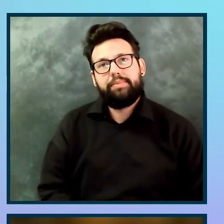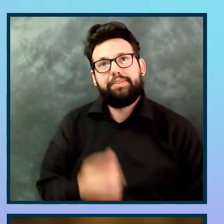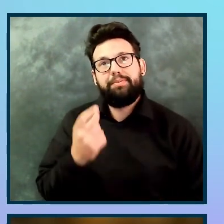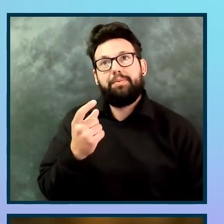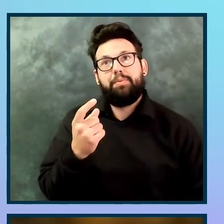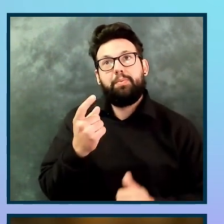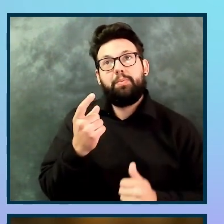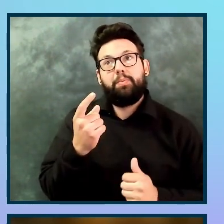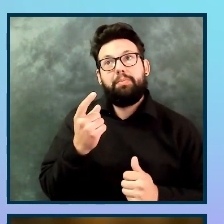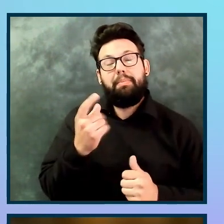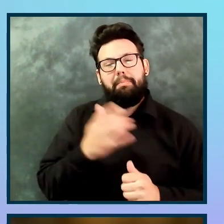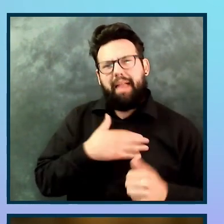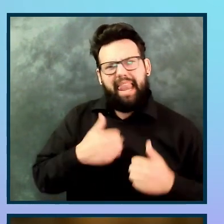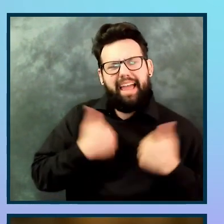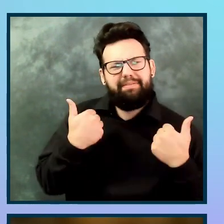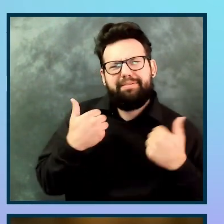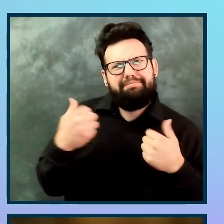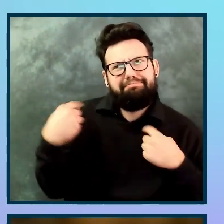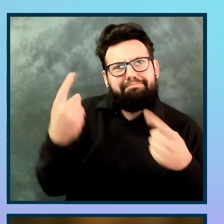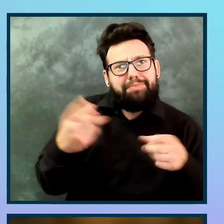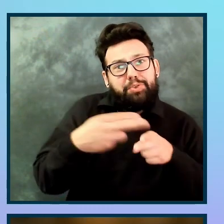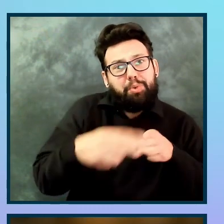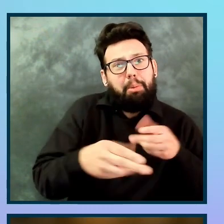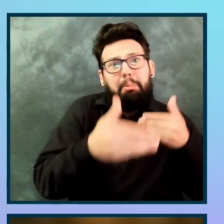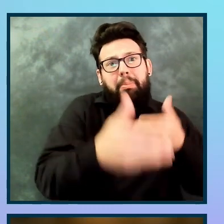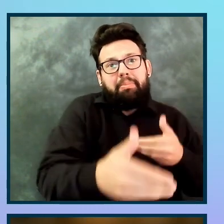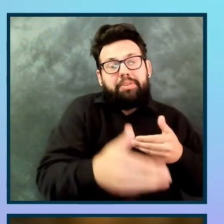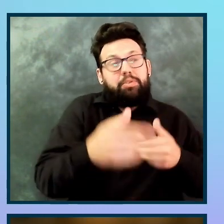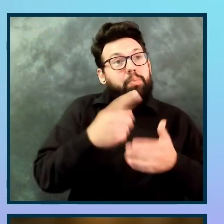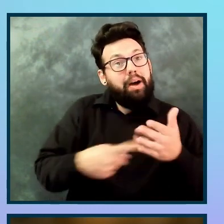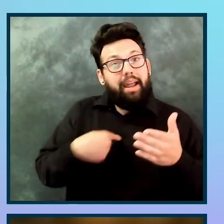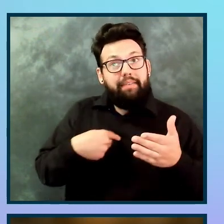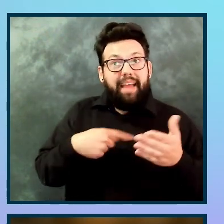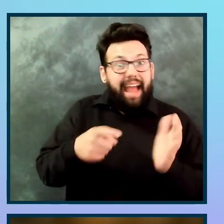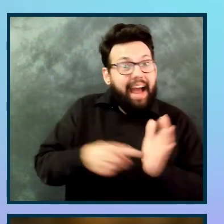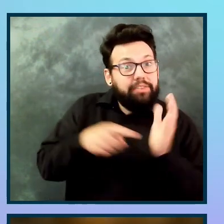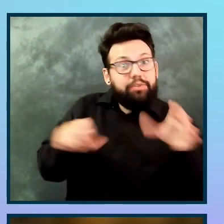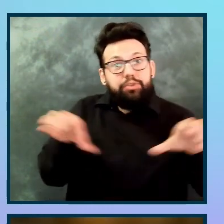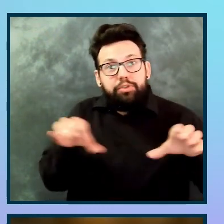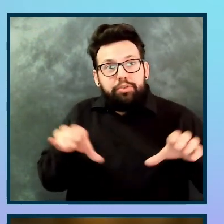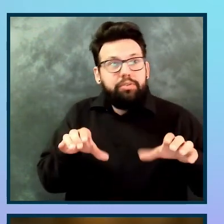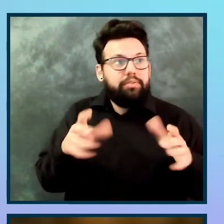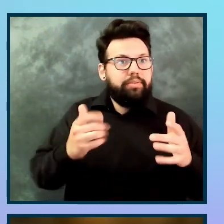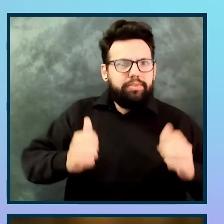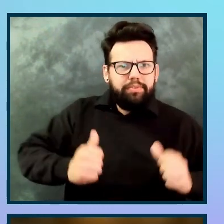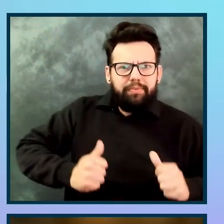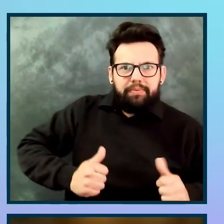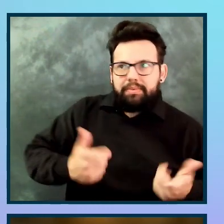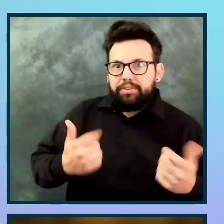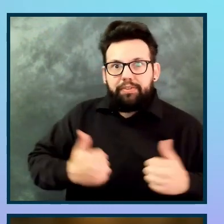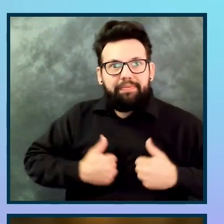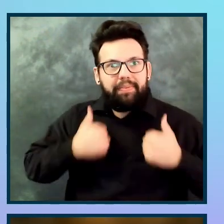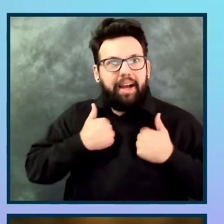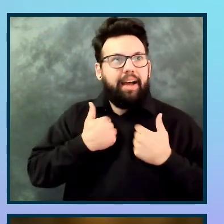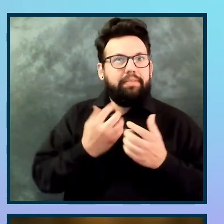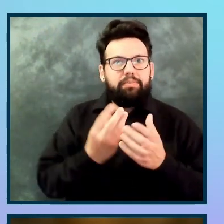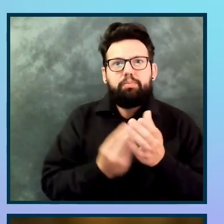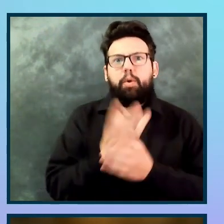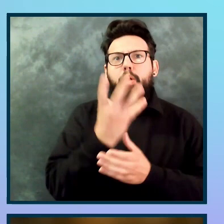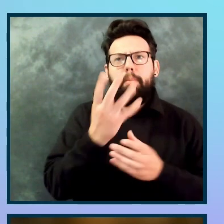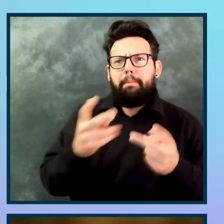life of mine so far is that I've had to survive and thrive and exist in spaces that were not created for